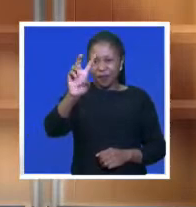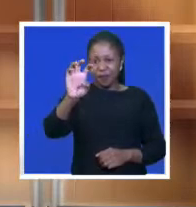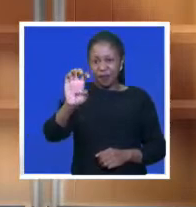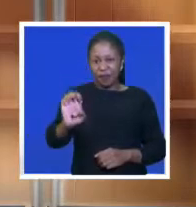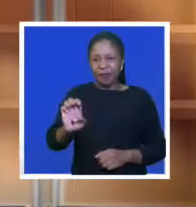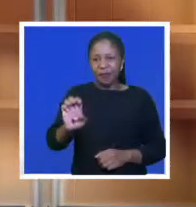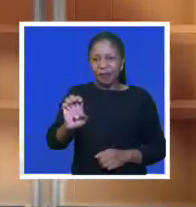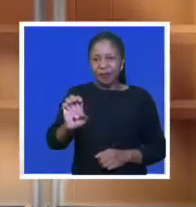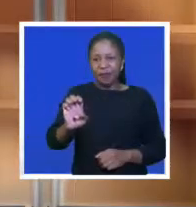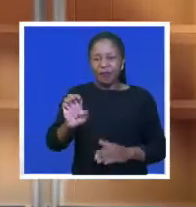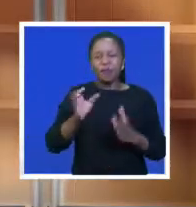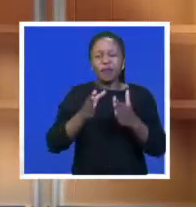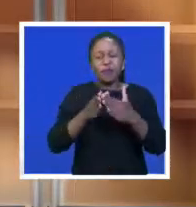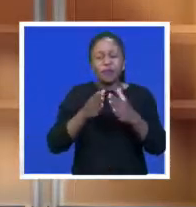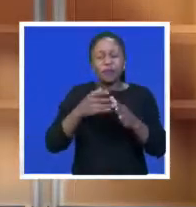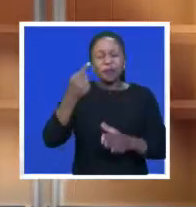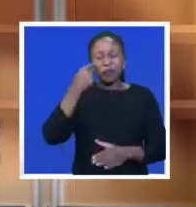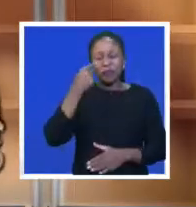to be alone.